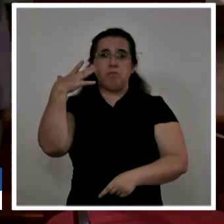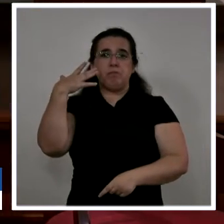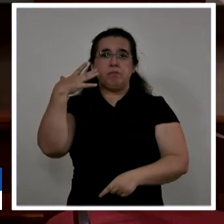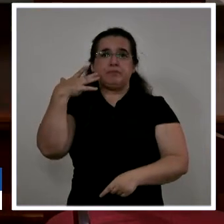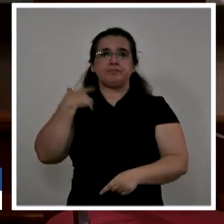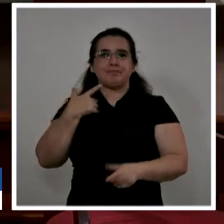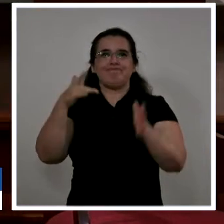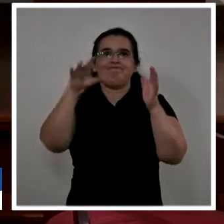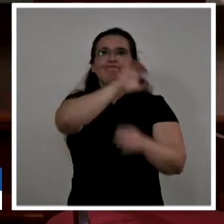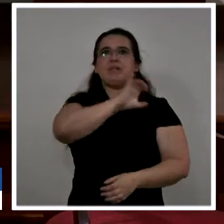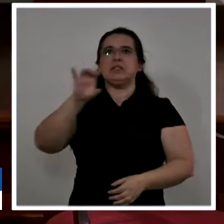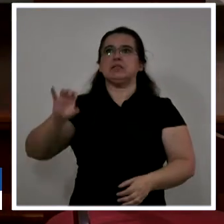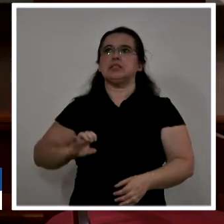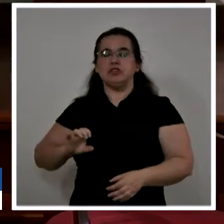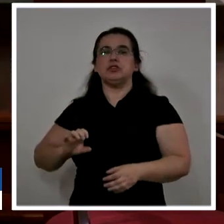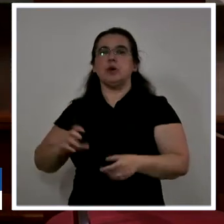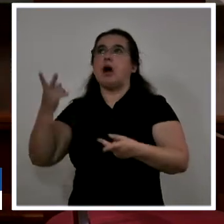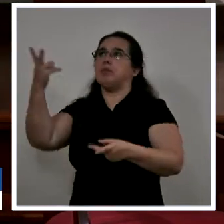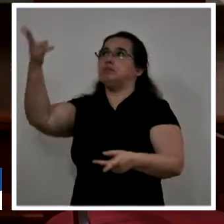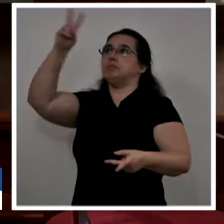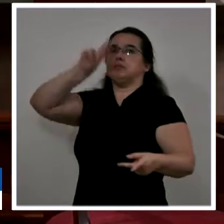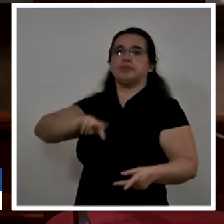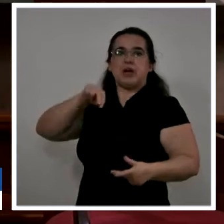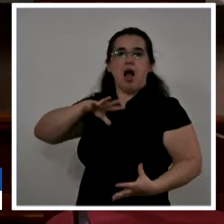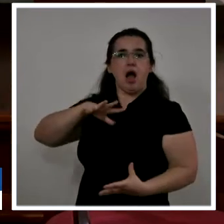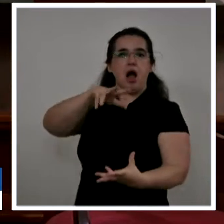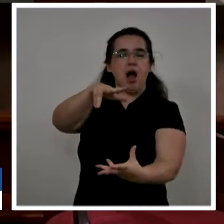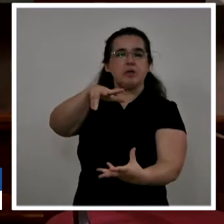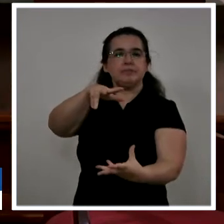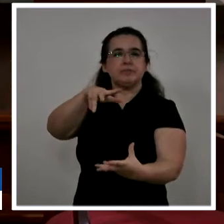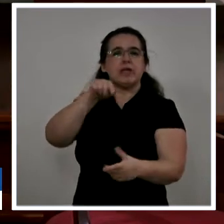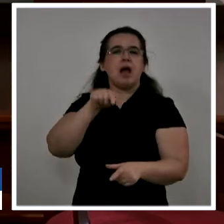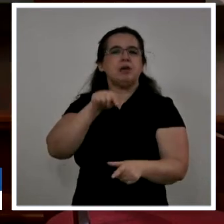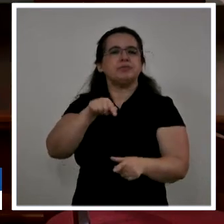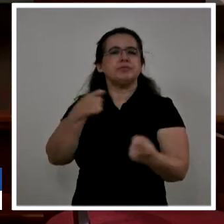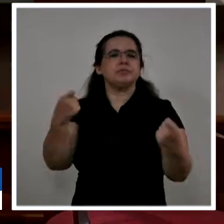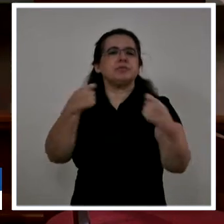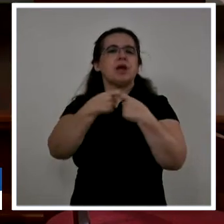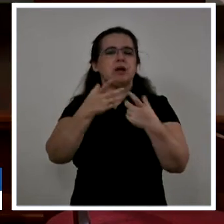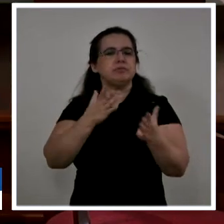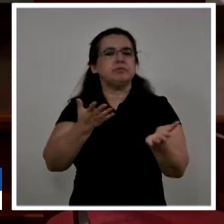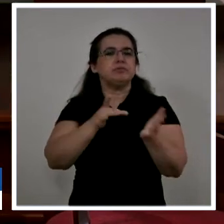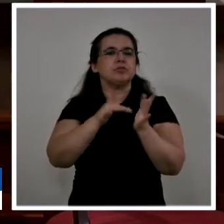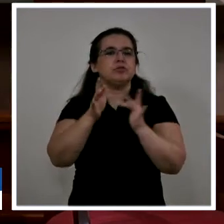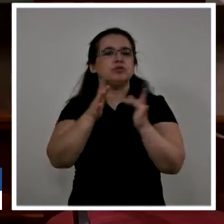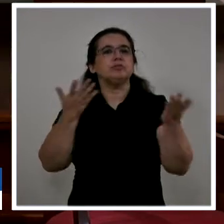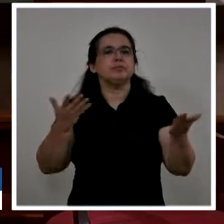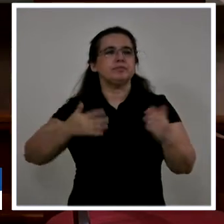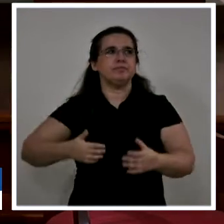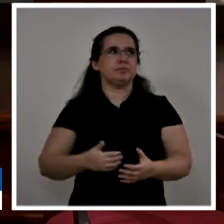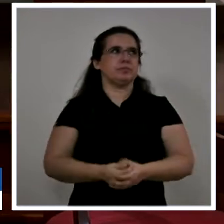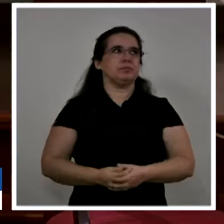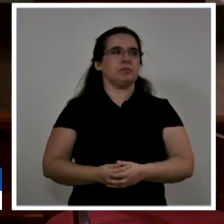de Cristo nesta terra tem a ver com estes assuntos. Because at the end of the day, we want to have the ability to have freedom from whatever we